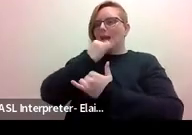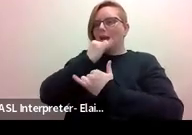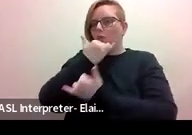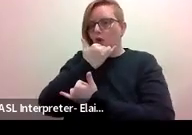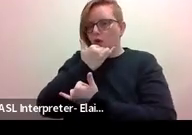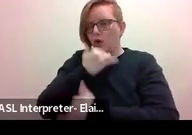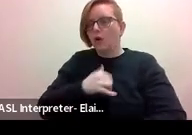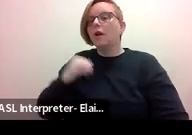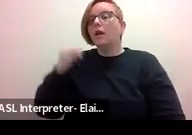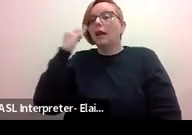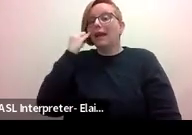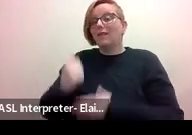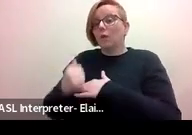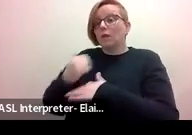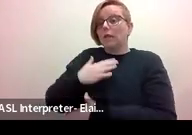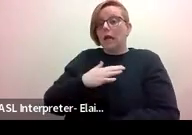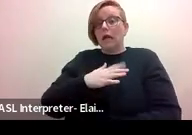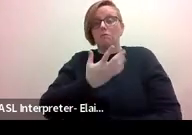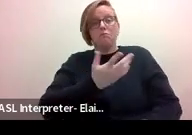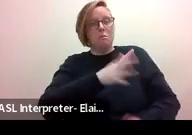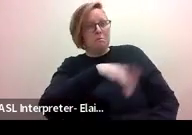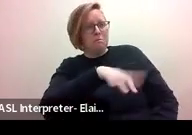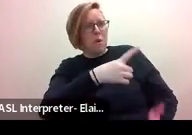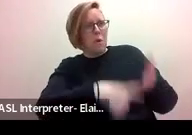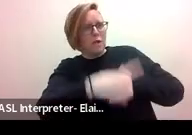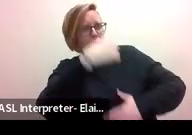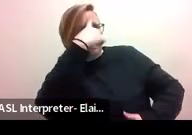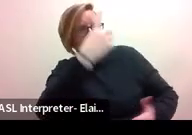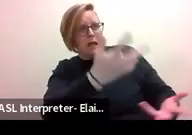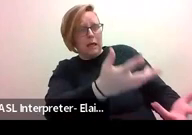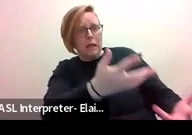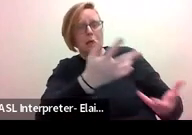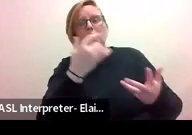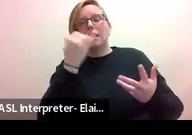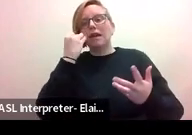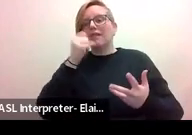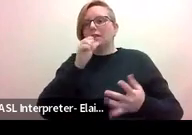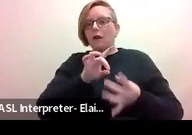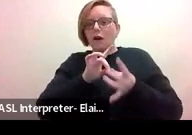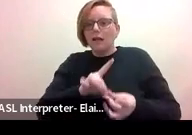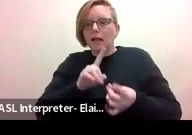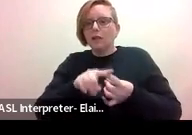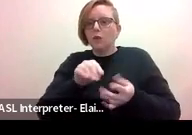hypothetical, or if it comes to us not attached to an IEP, not attached to a student,